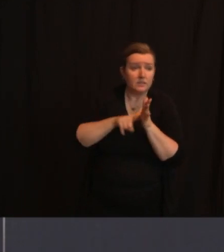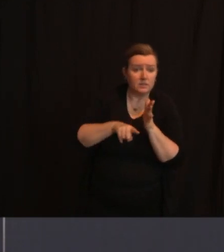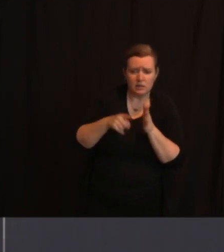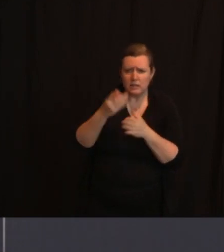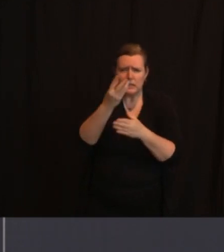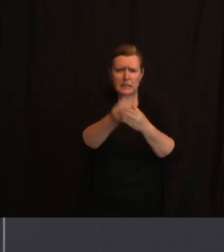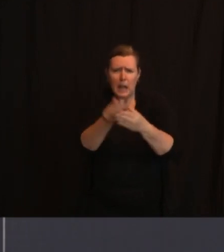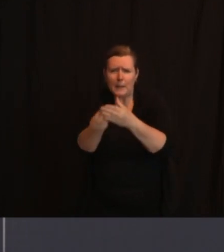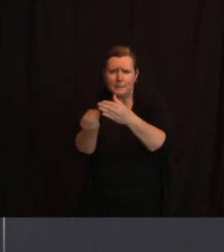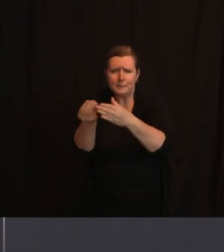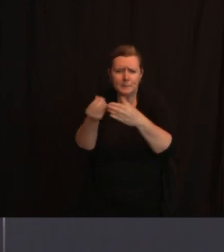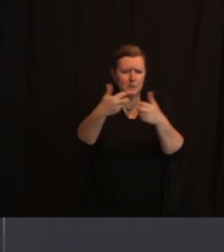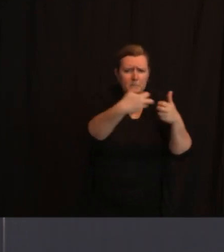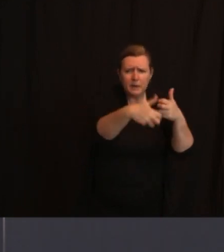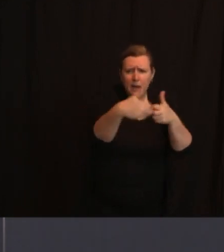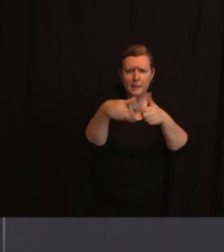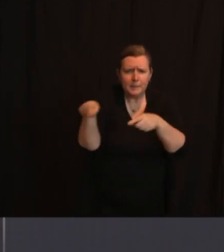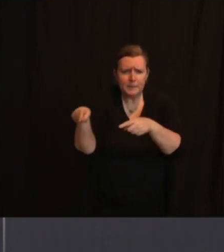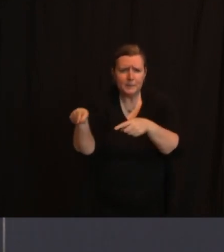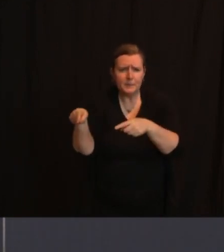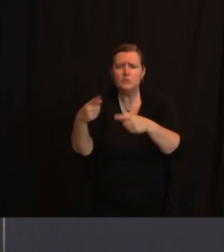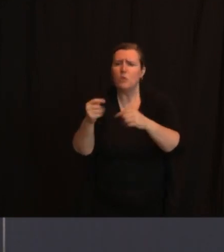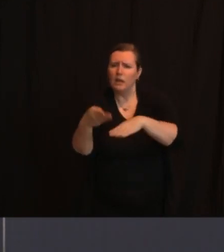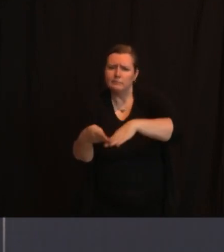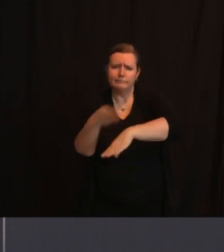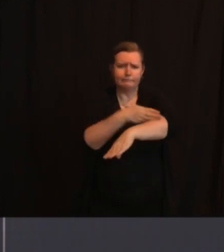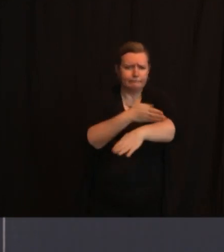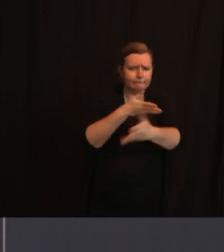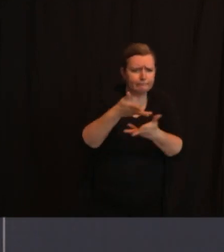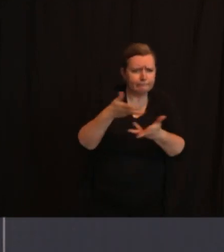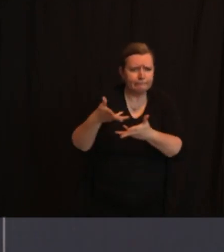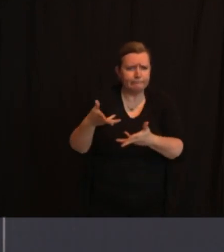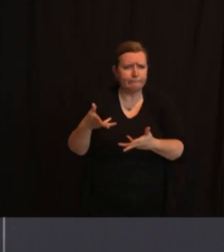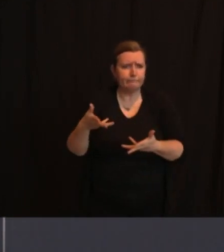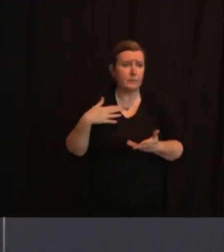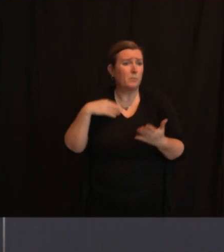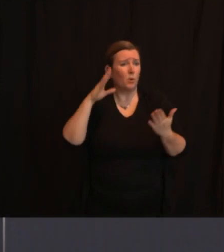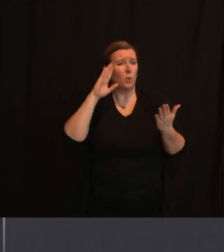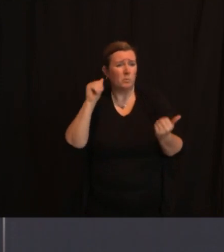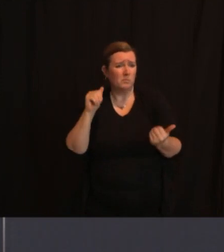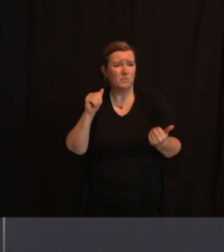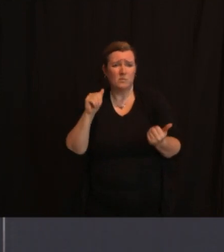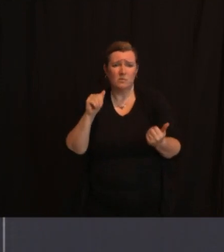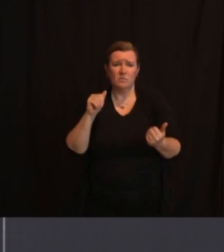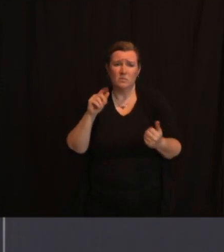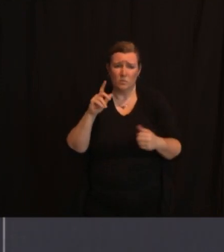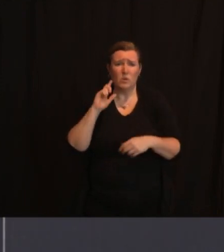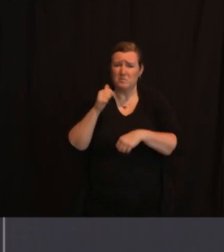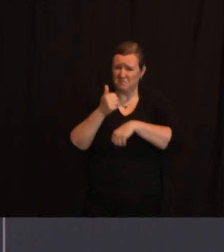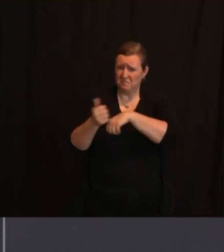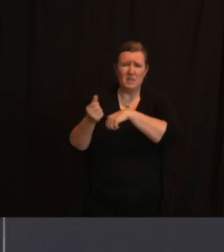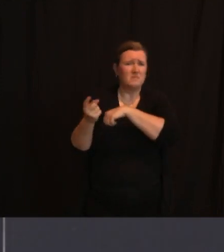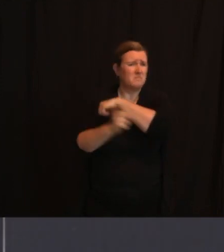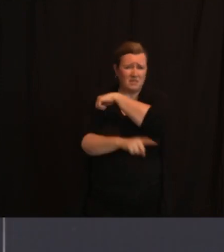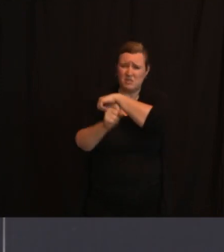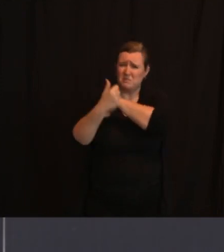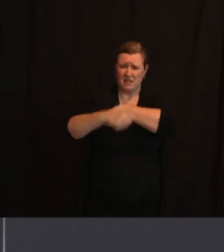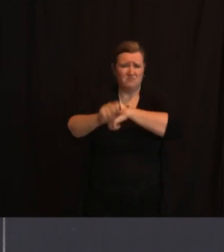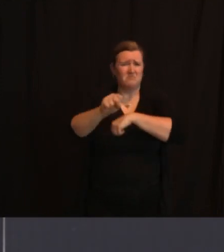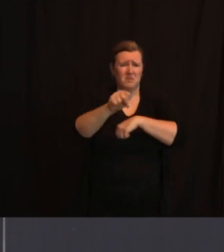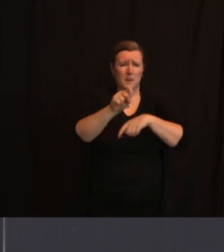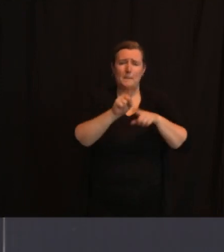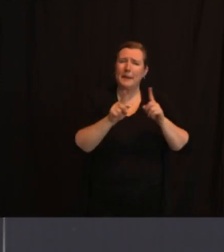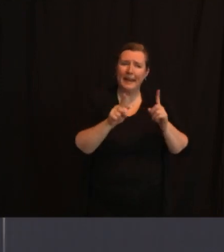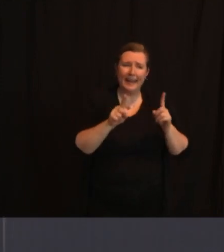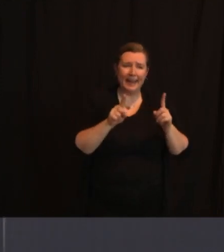improvement, it's my hope that in addition to the accountability, we'll also share what we find so we can inform better